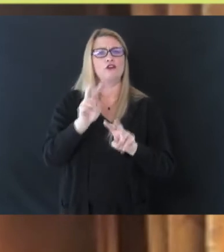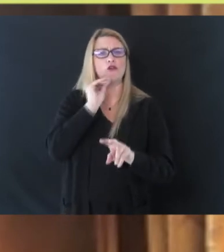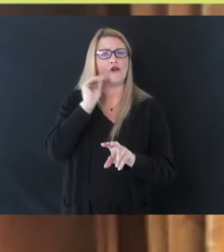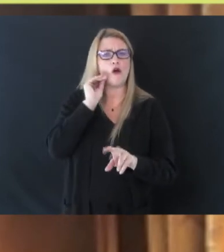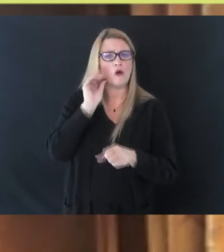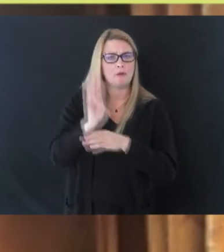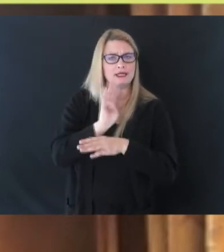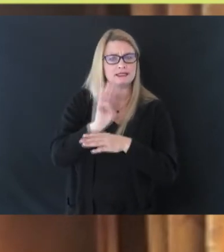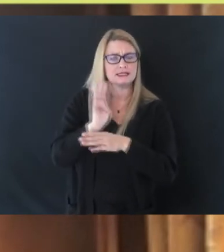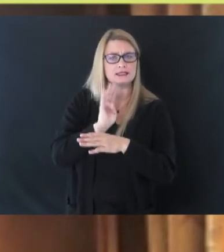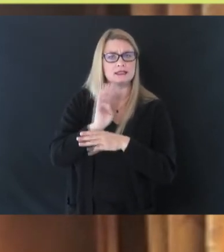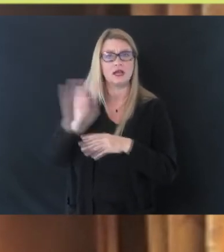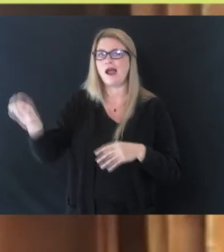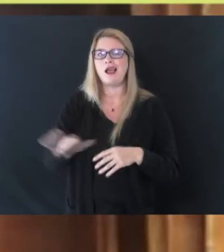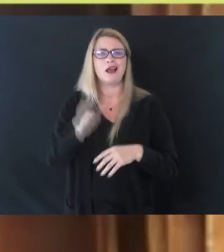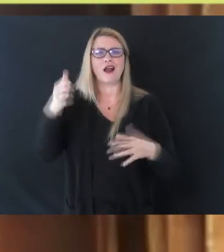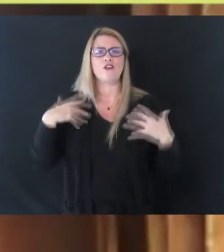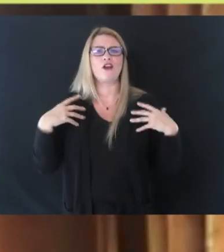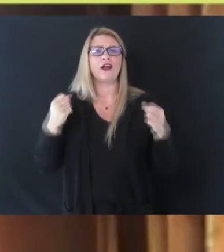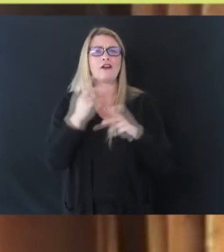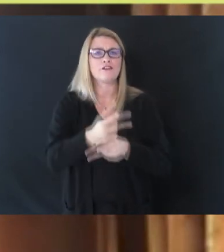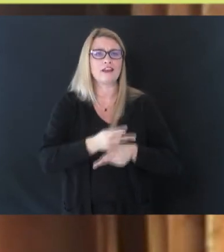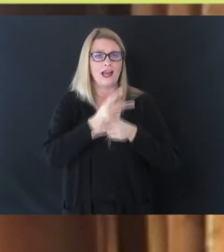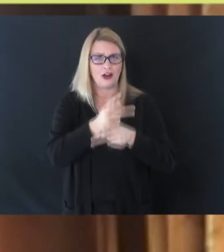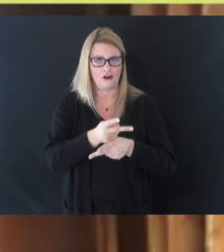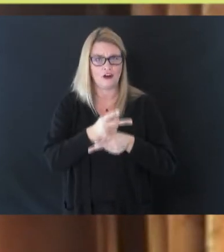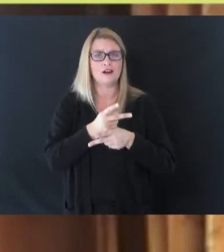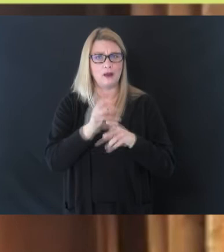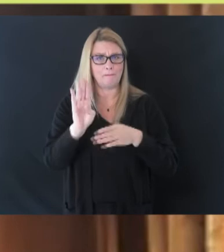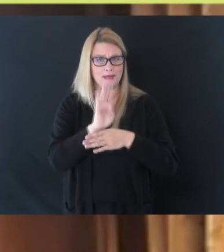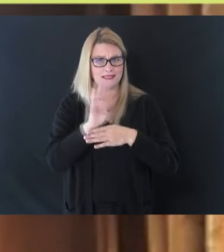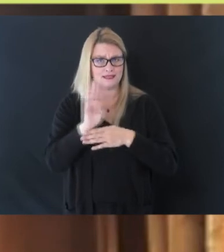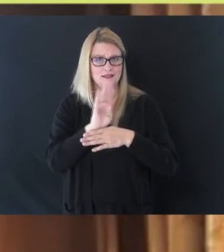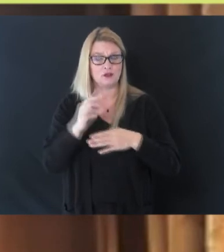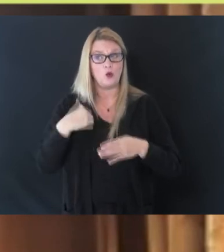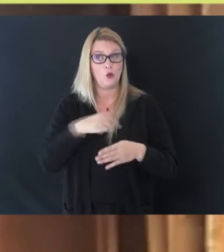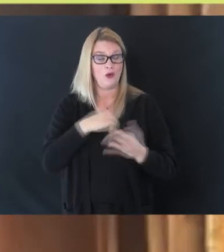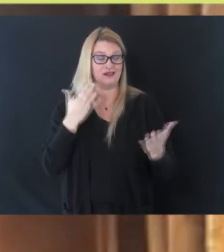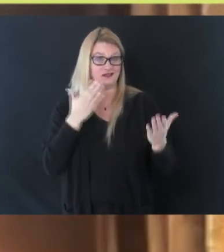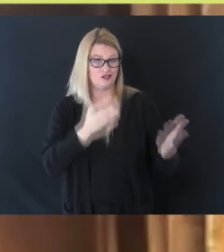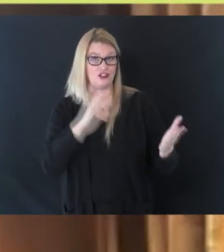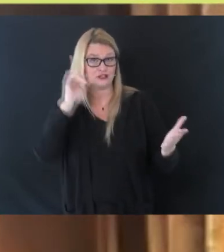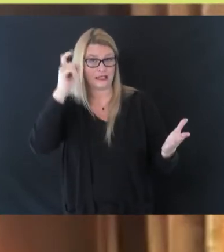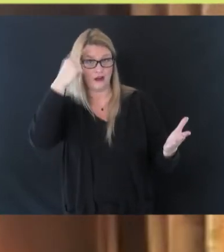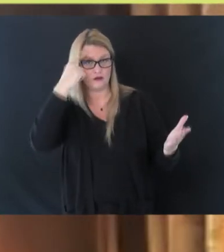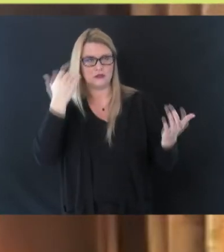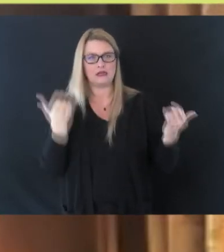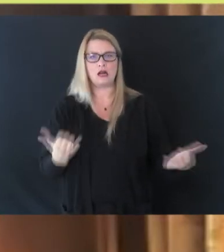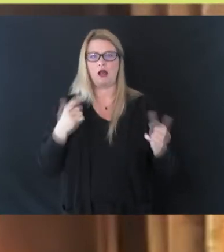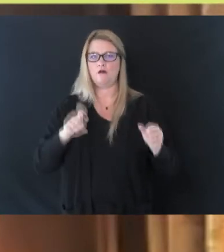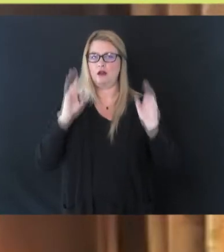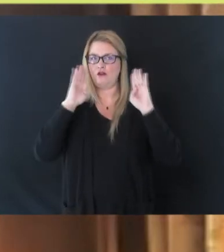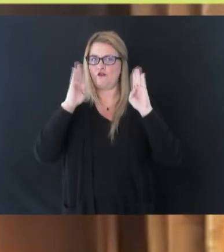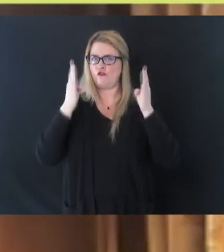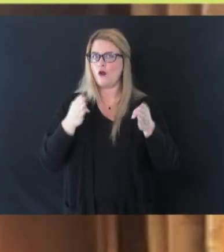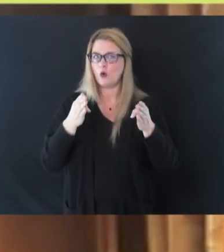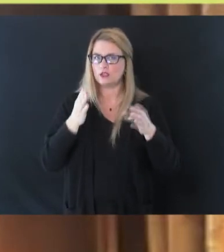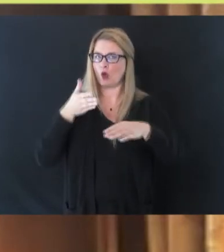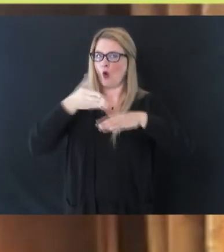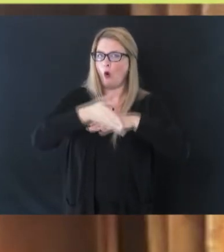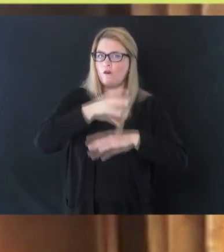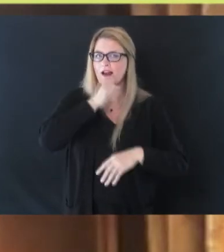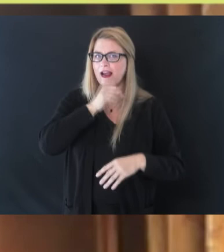people in other healthcare sectors. And we then suggested to the governor that we really focus on the over